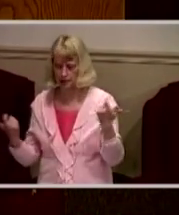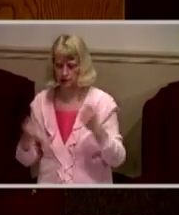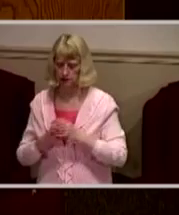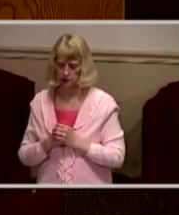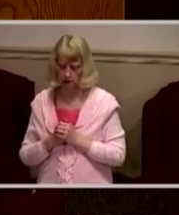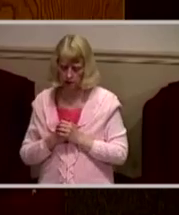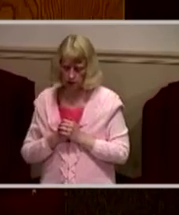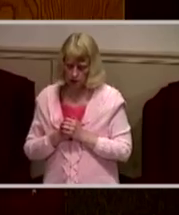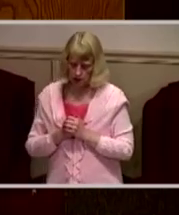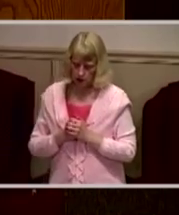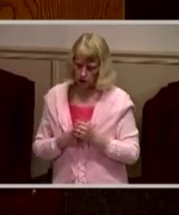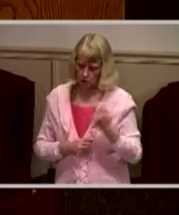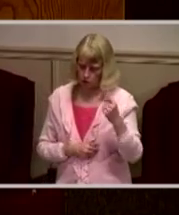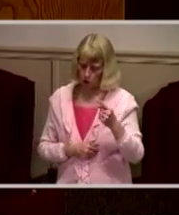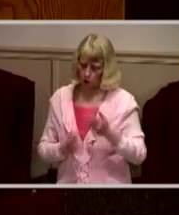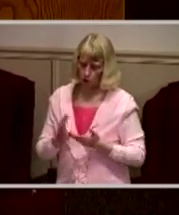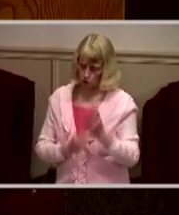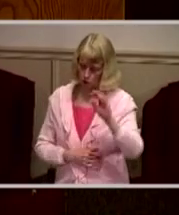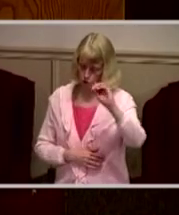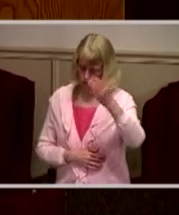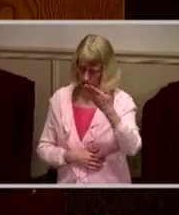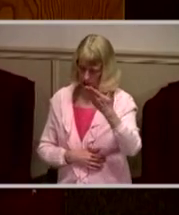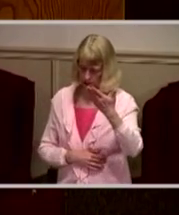at it.